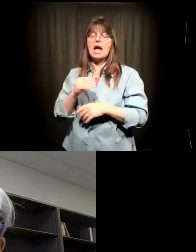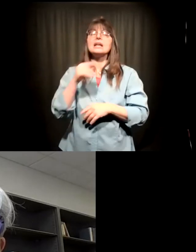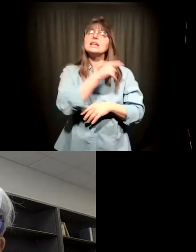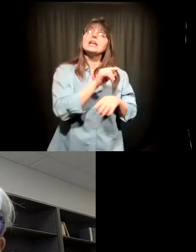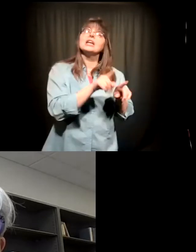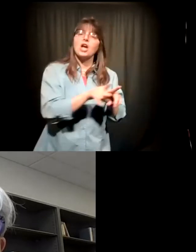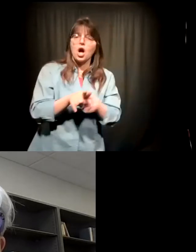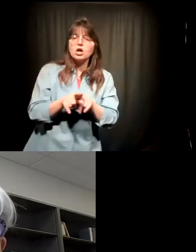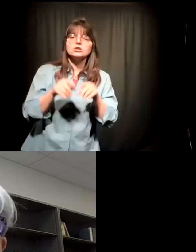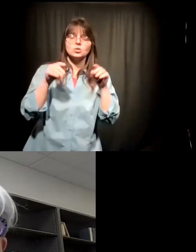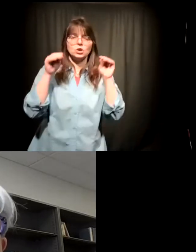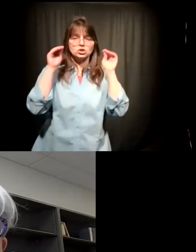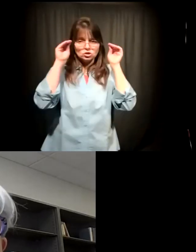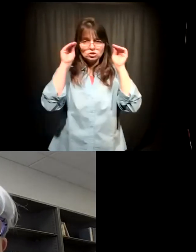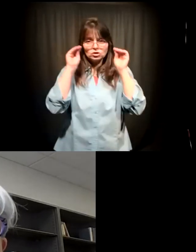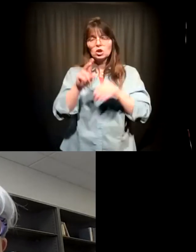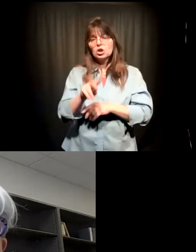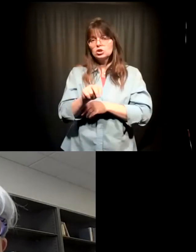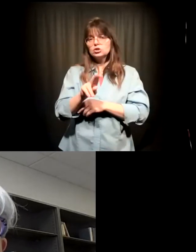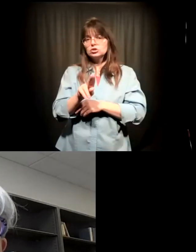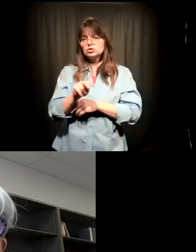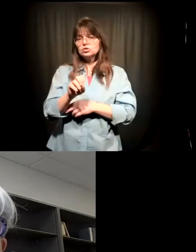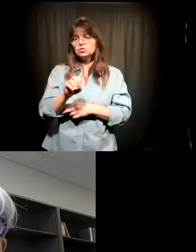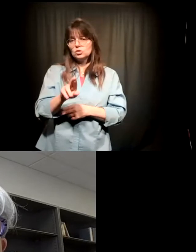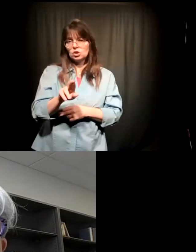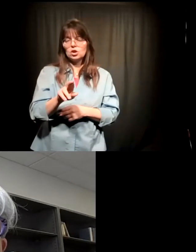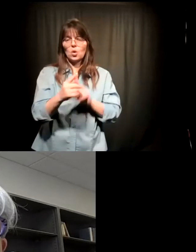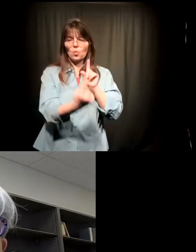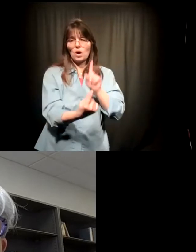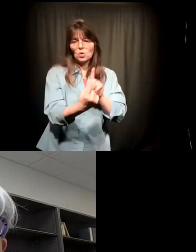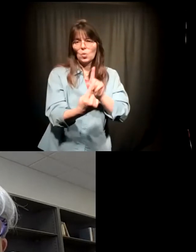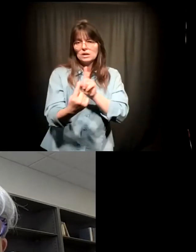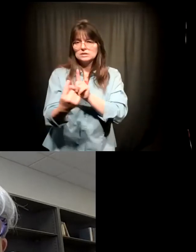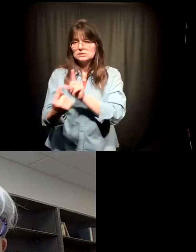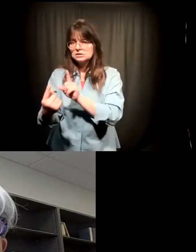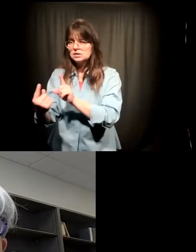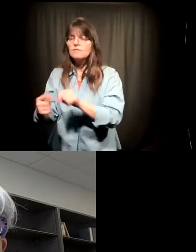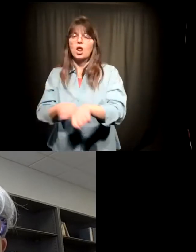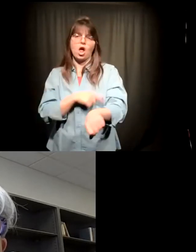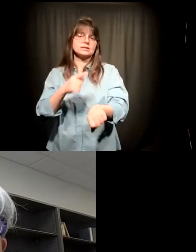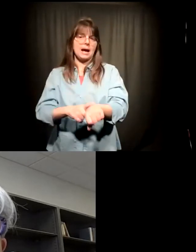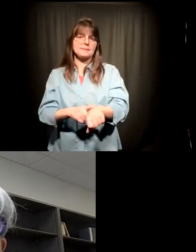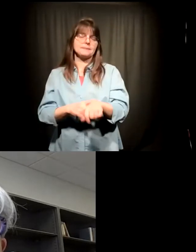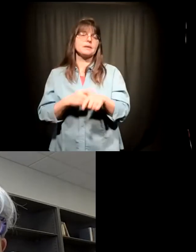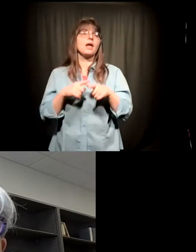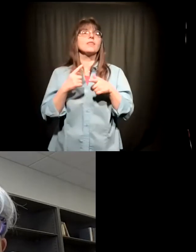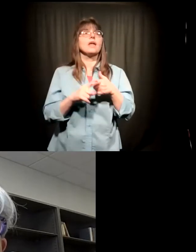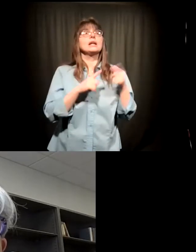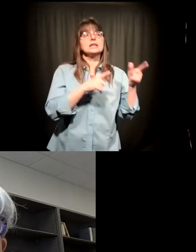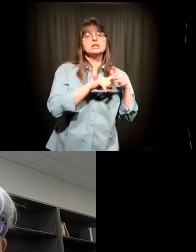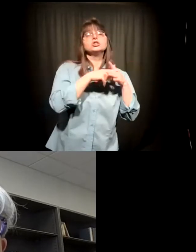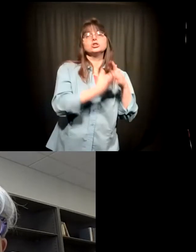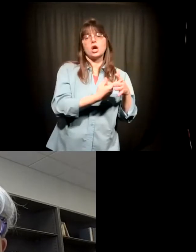children one-on-one for a long time. And he started a school where he taught